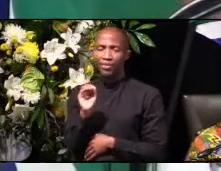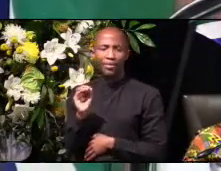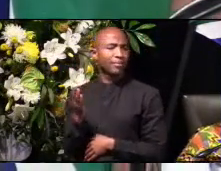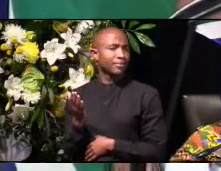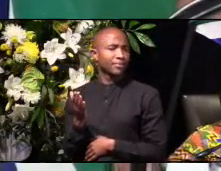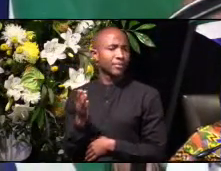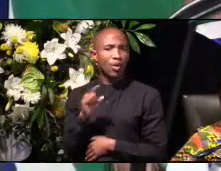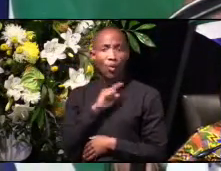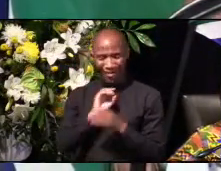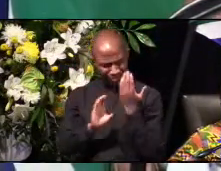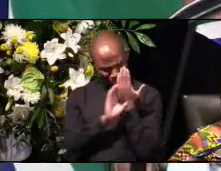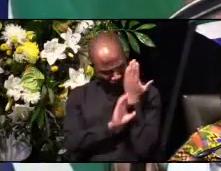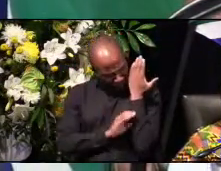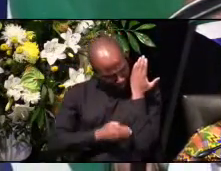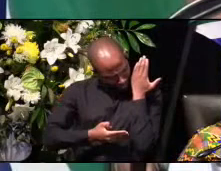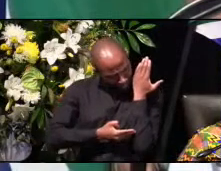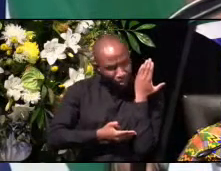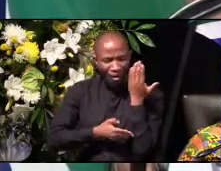Constitution